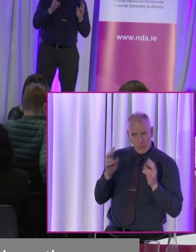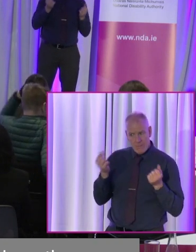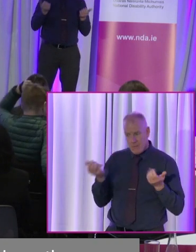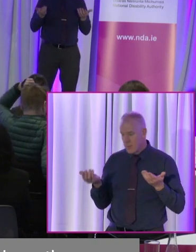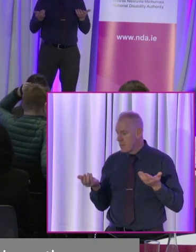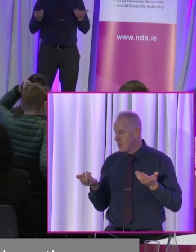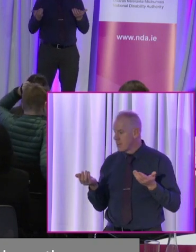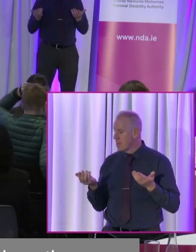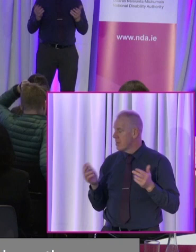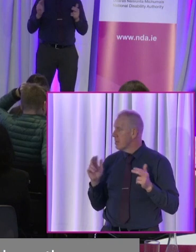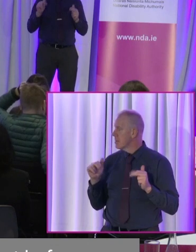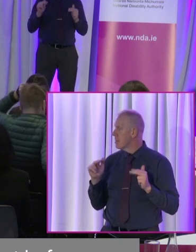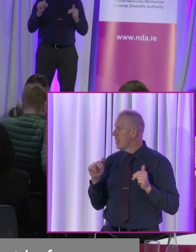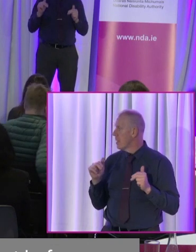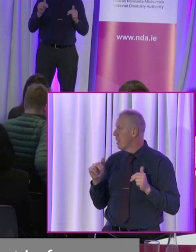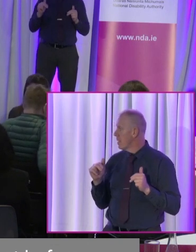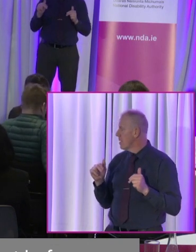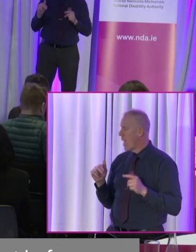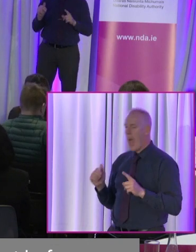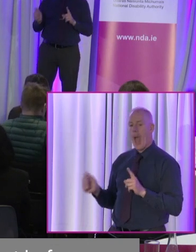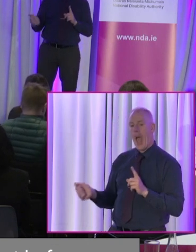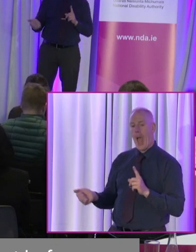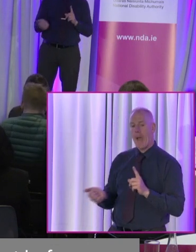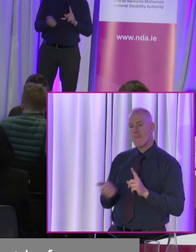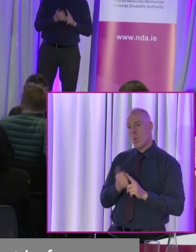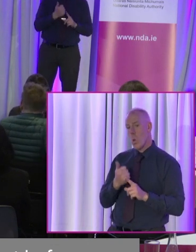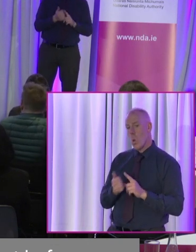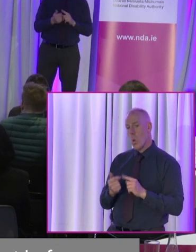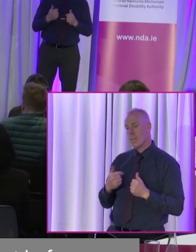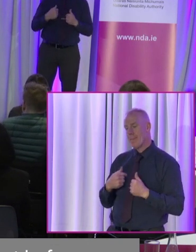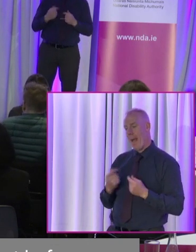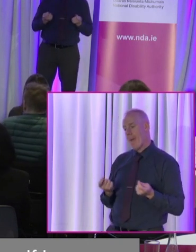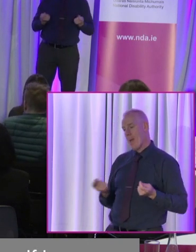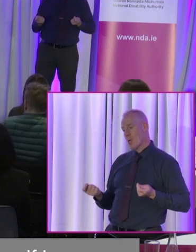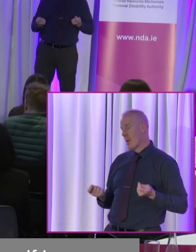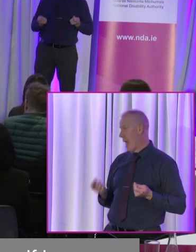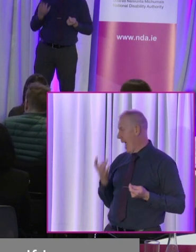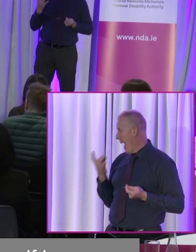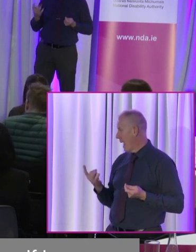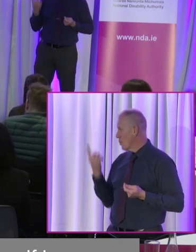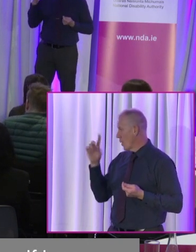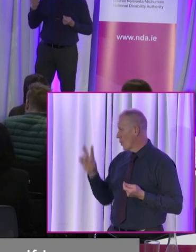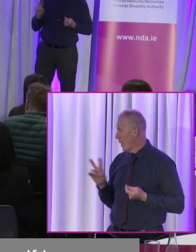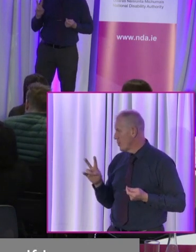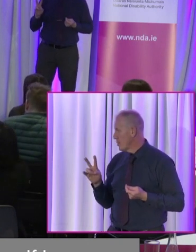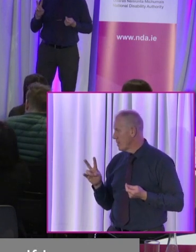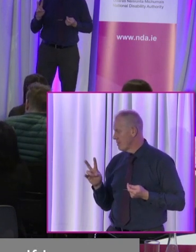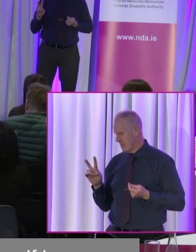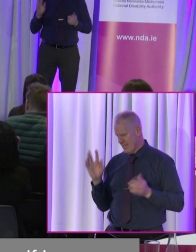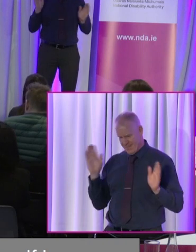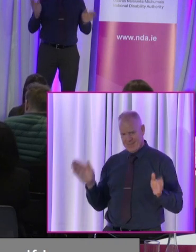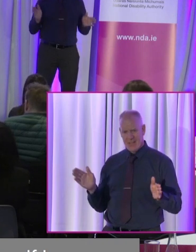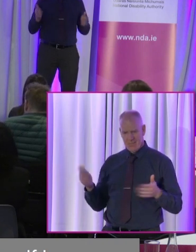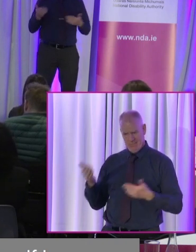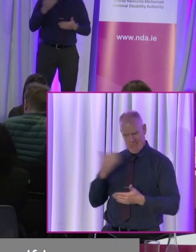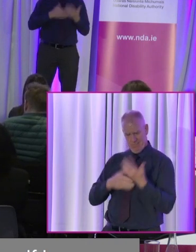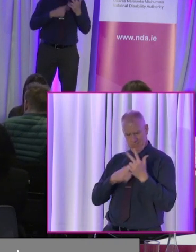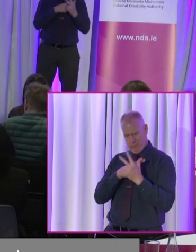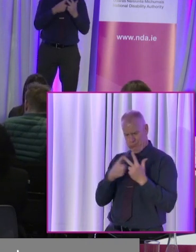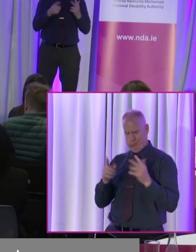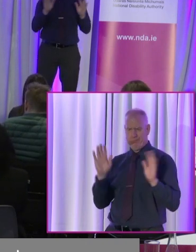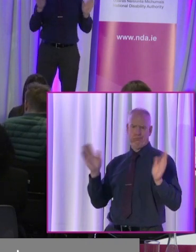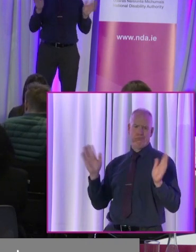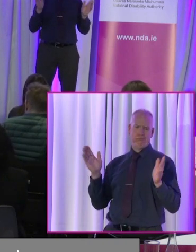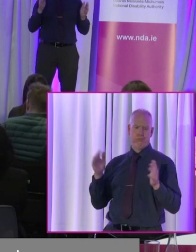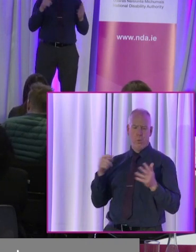question, if I may abuse my position as moderator, could I just ask one question? I mean, we've heard such a